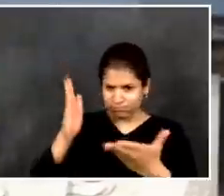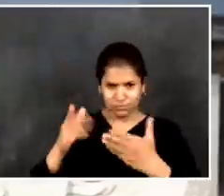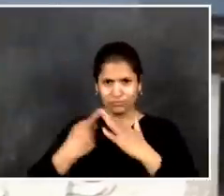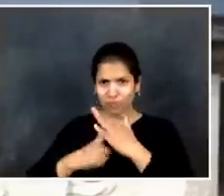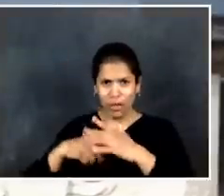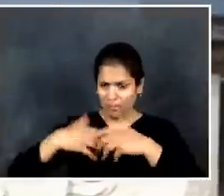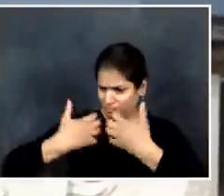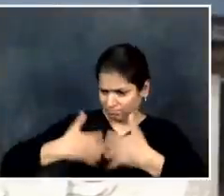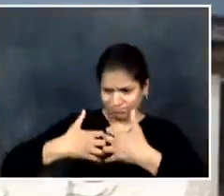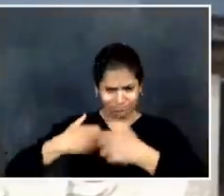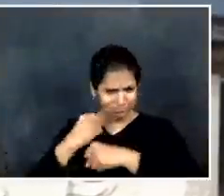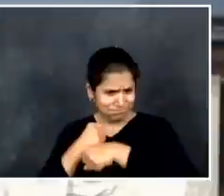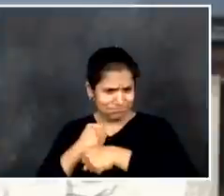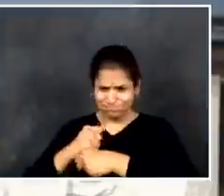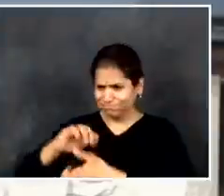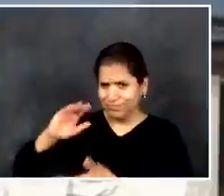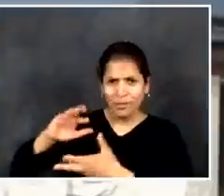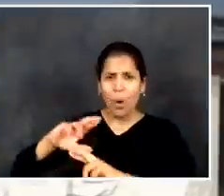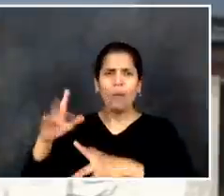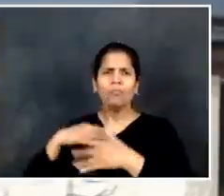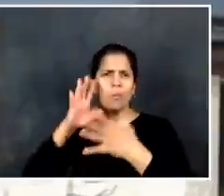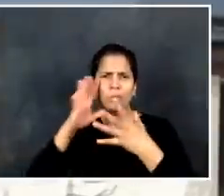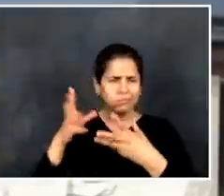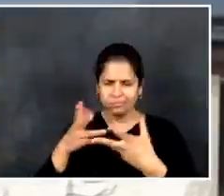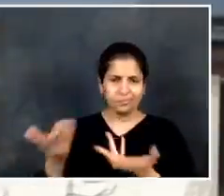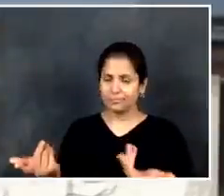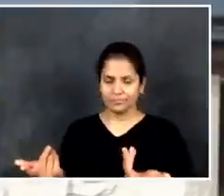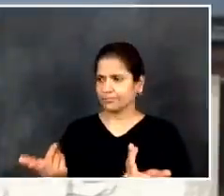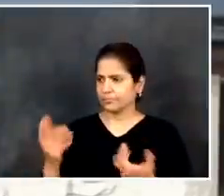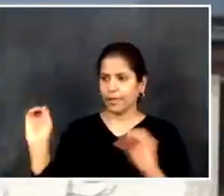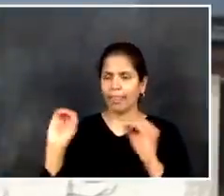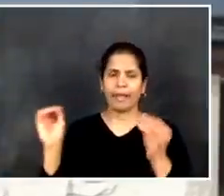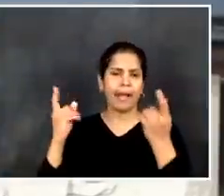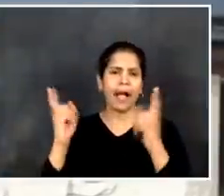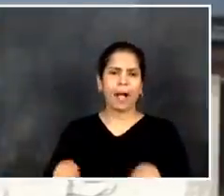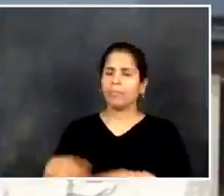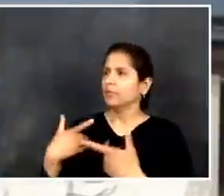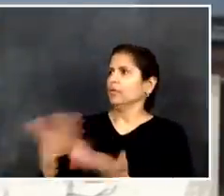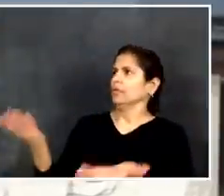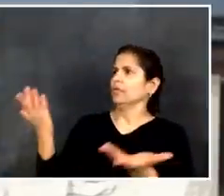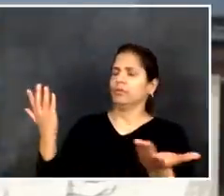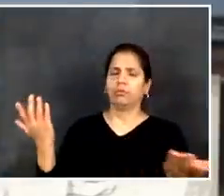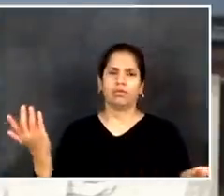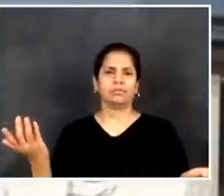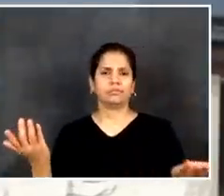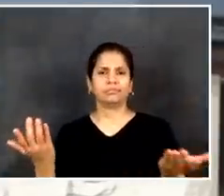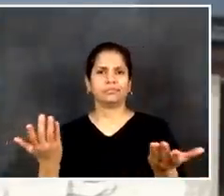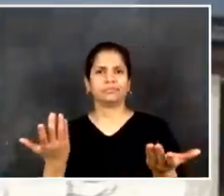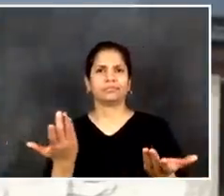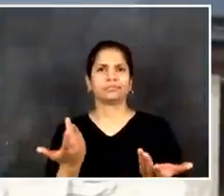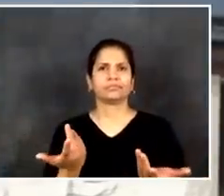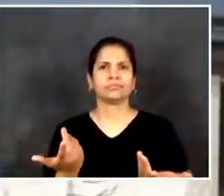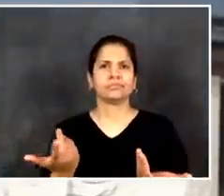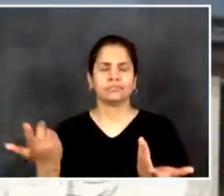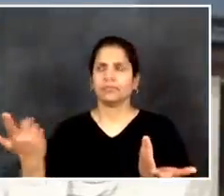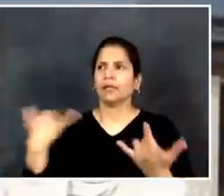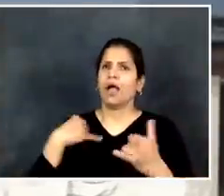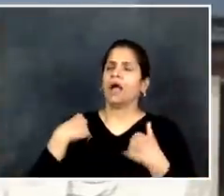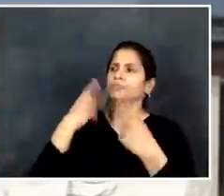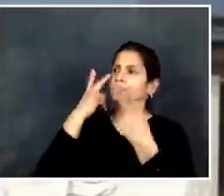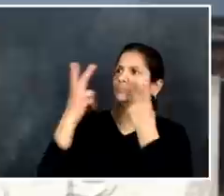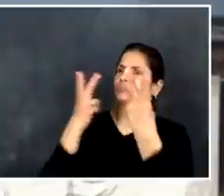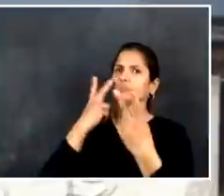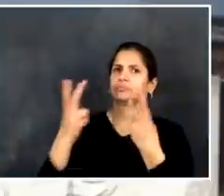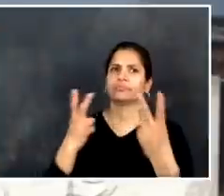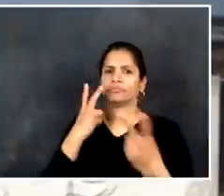doing a homegrown model. But at a point, it became clear, you know, towards, again, the third week of March, that everything had